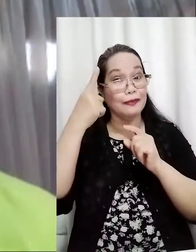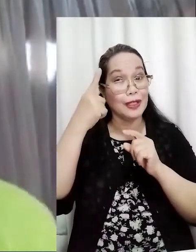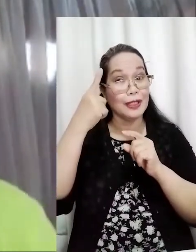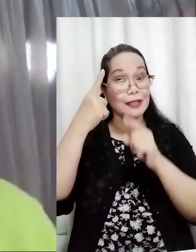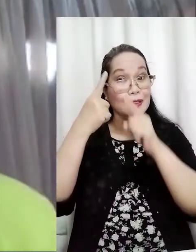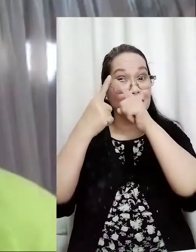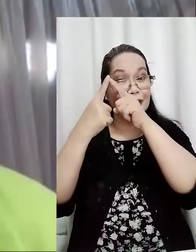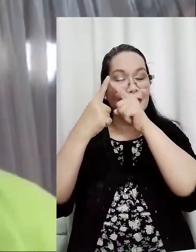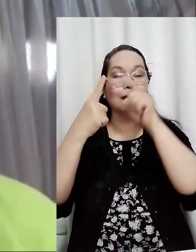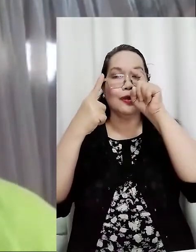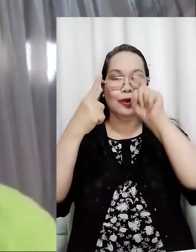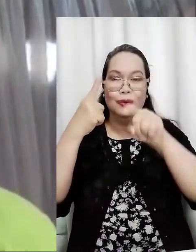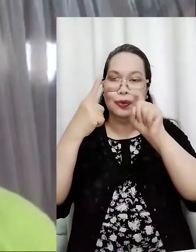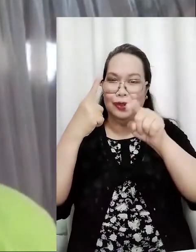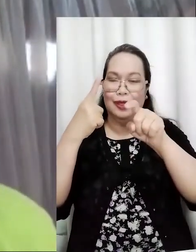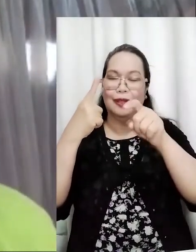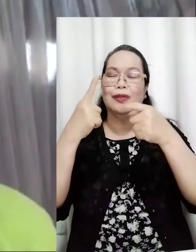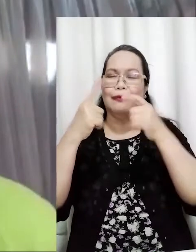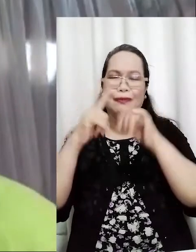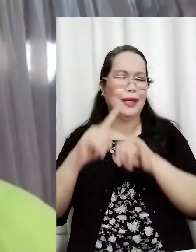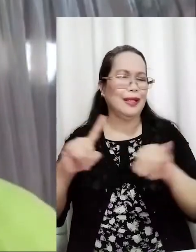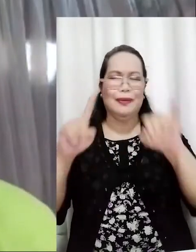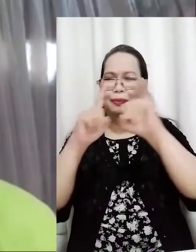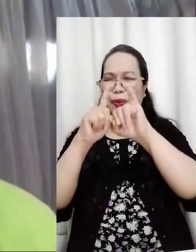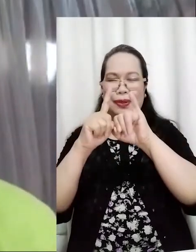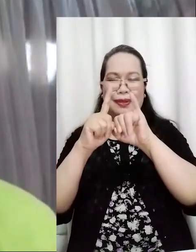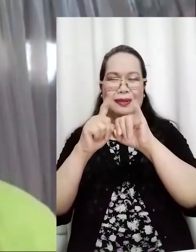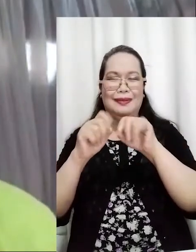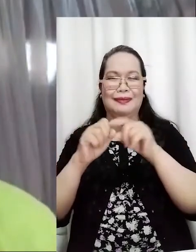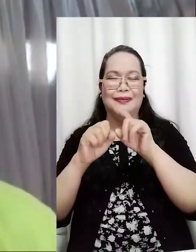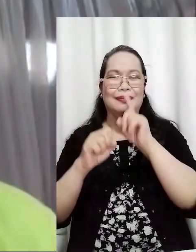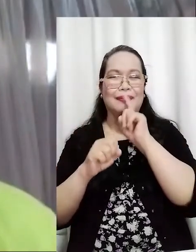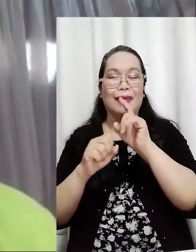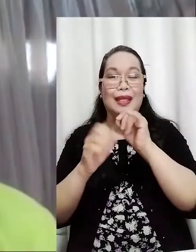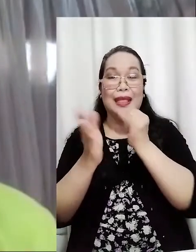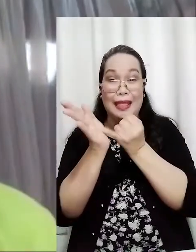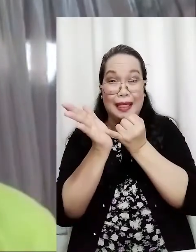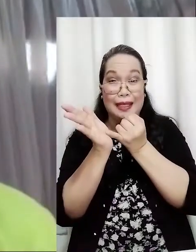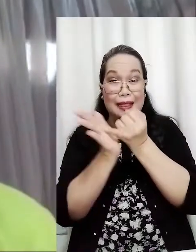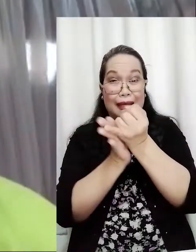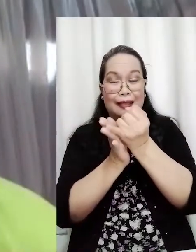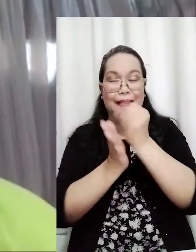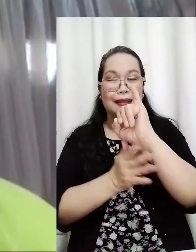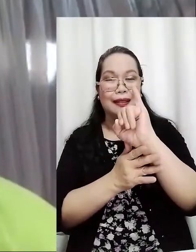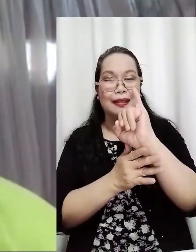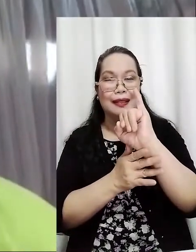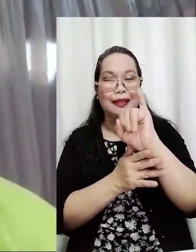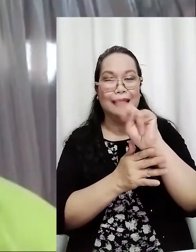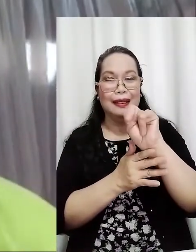is very important to me, integrity, that you are really what they